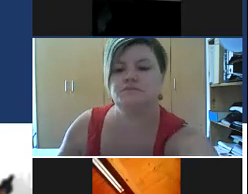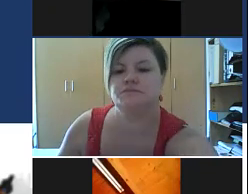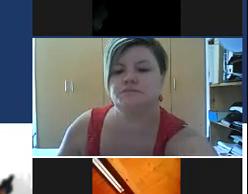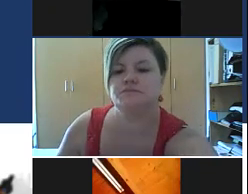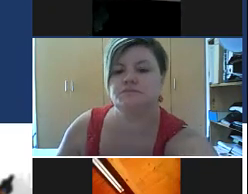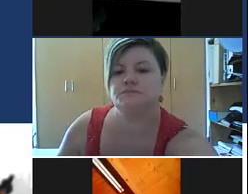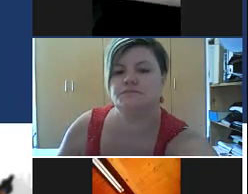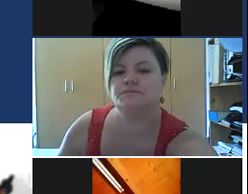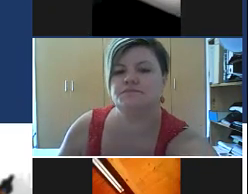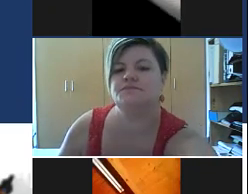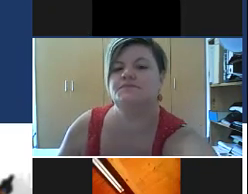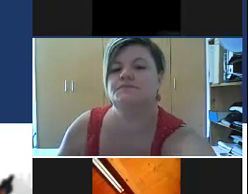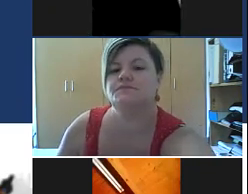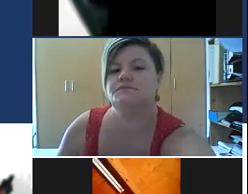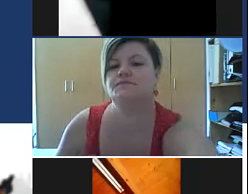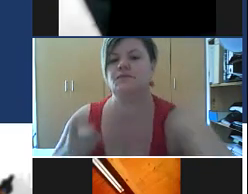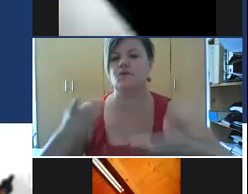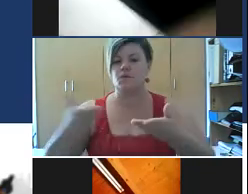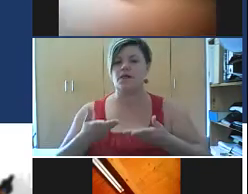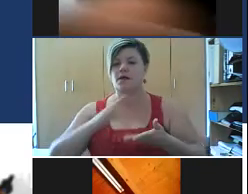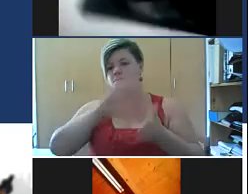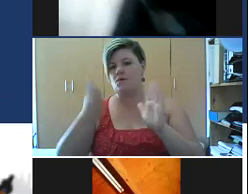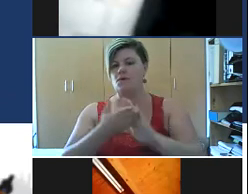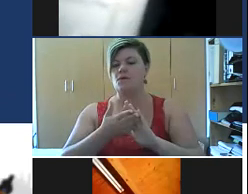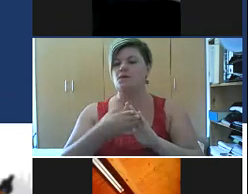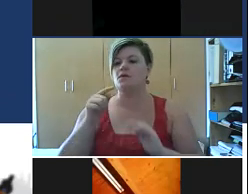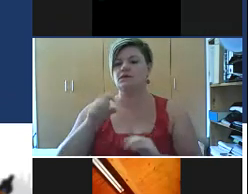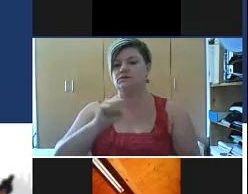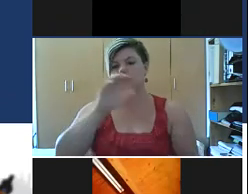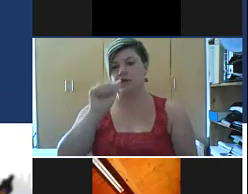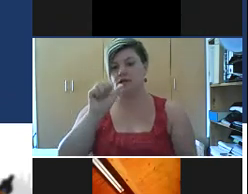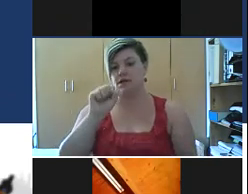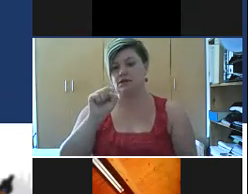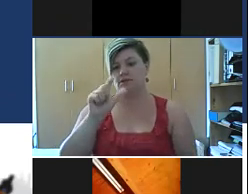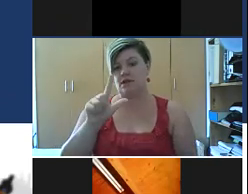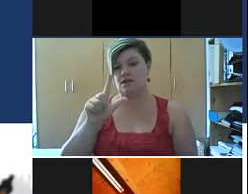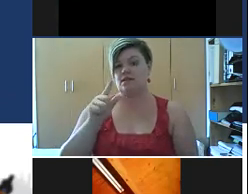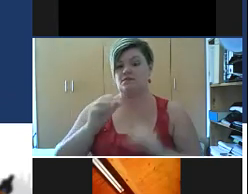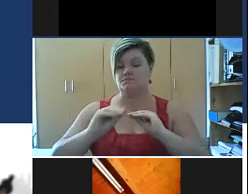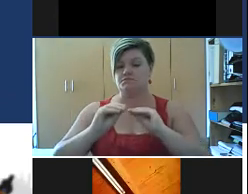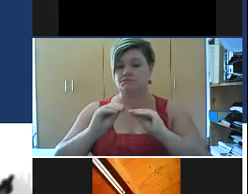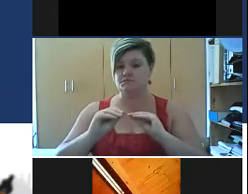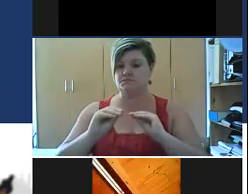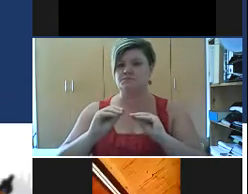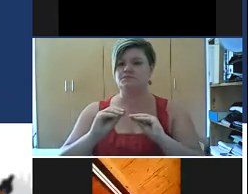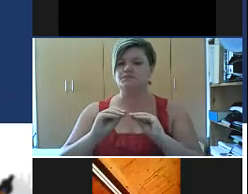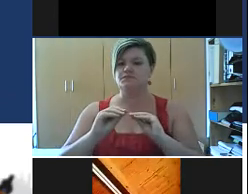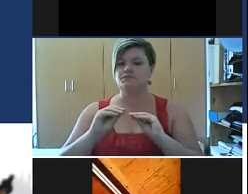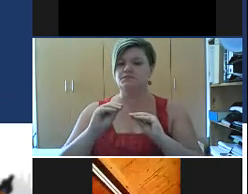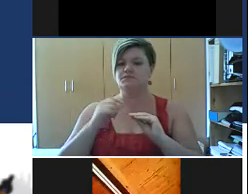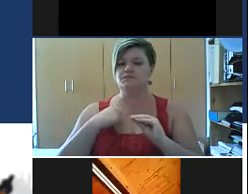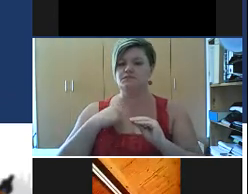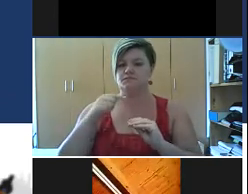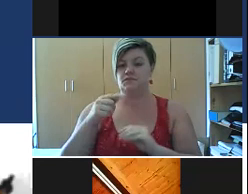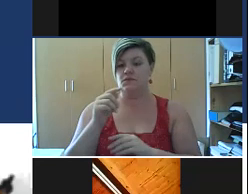you can see me now. So welcome everyone to this South African Sign Language course that we're presenting. It's only